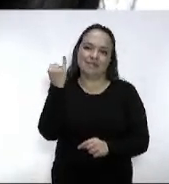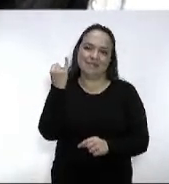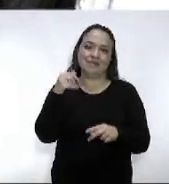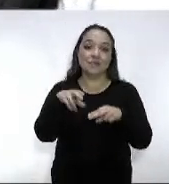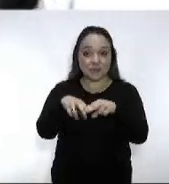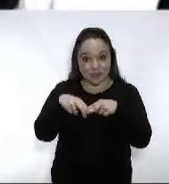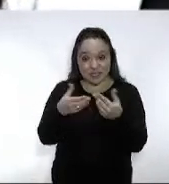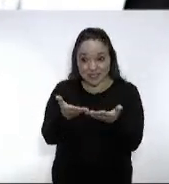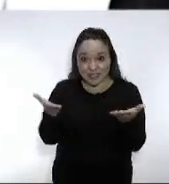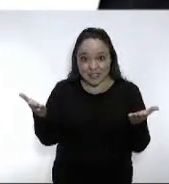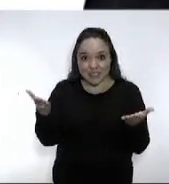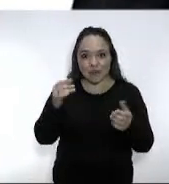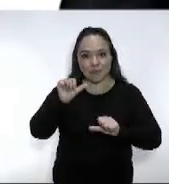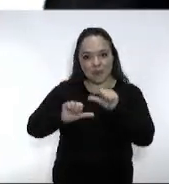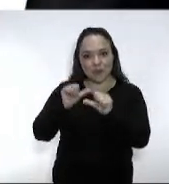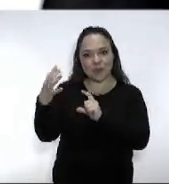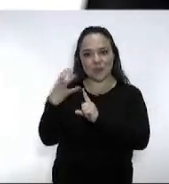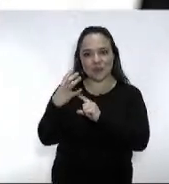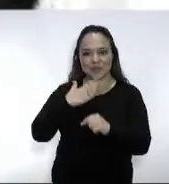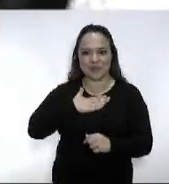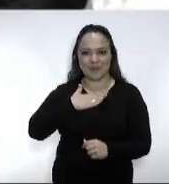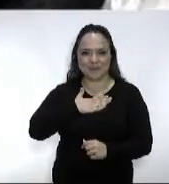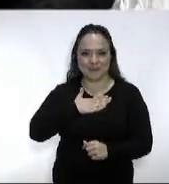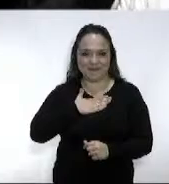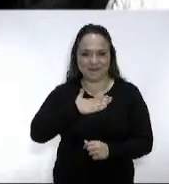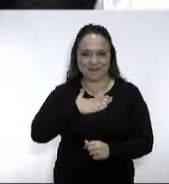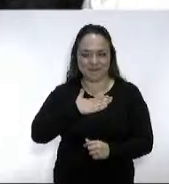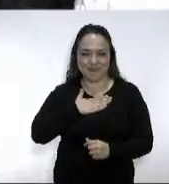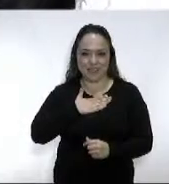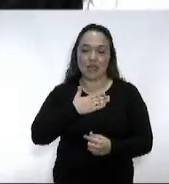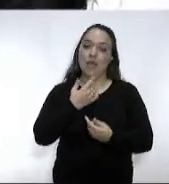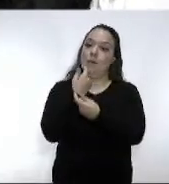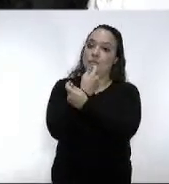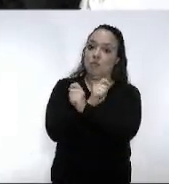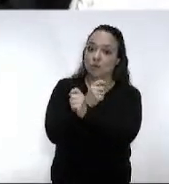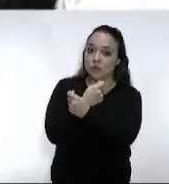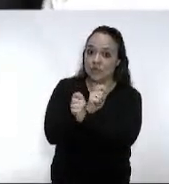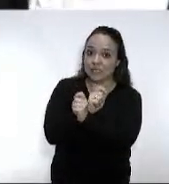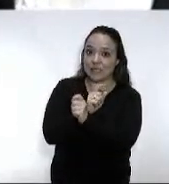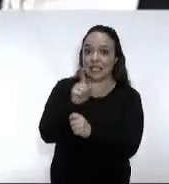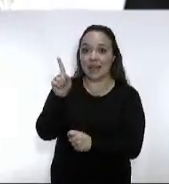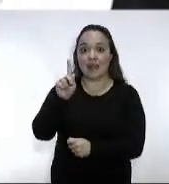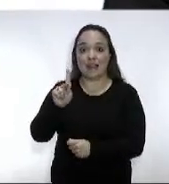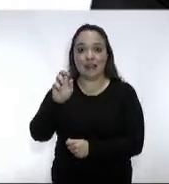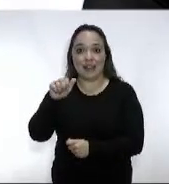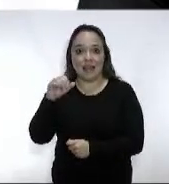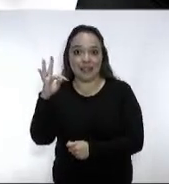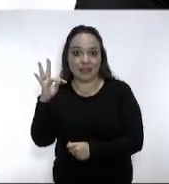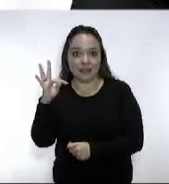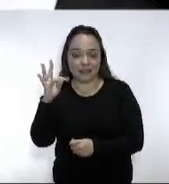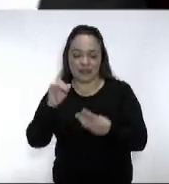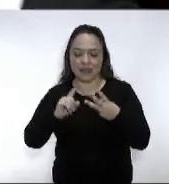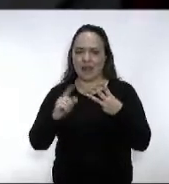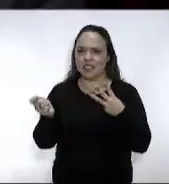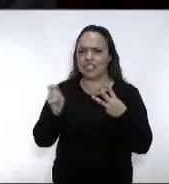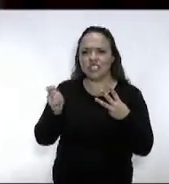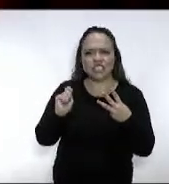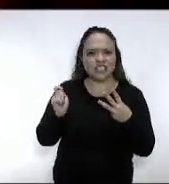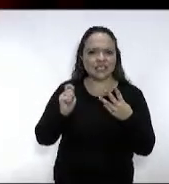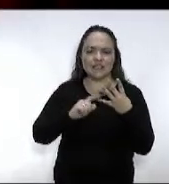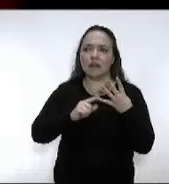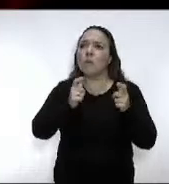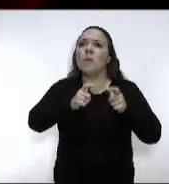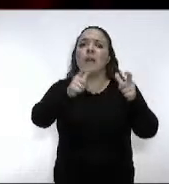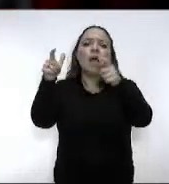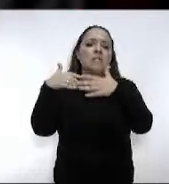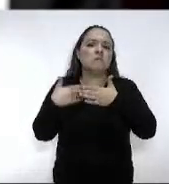a week of class only to understand what the American Academy is all about. The American Academy is so hard to explain, and professors from